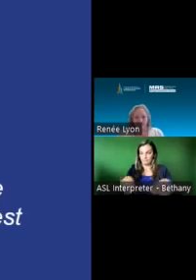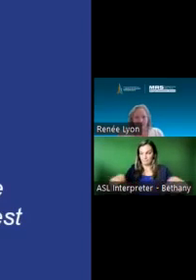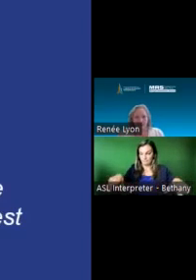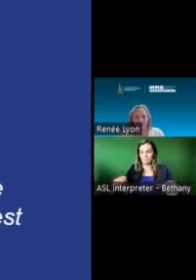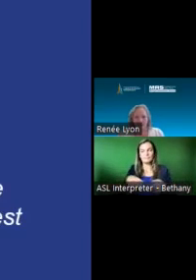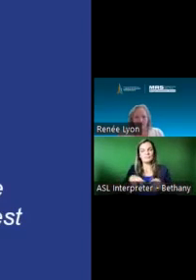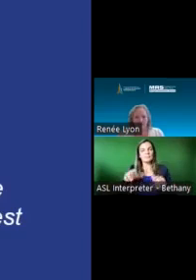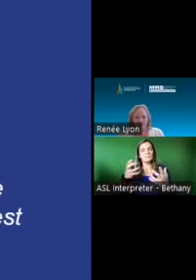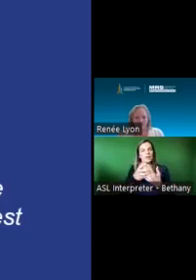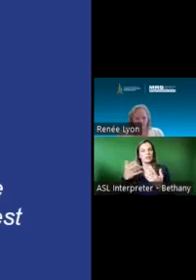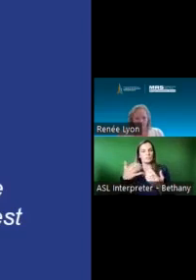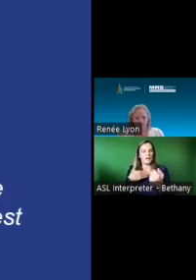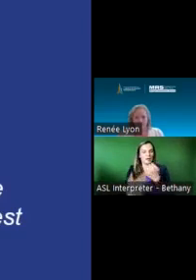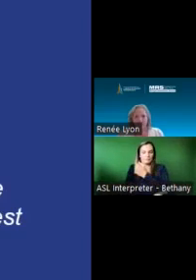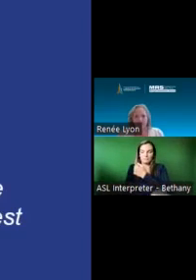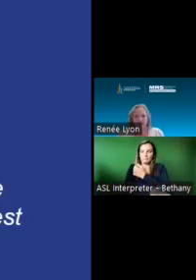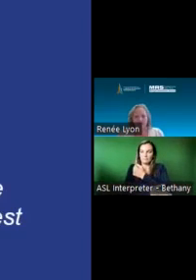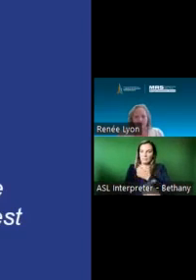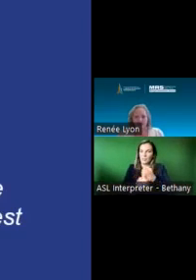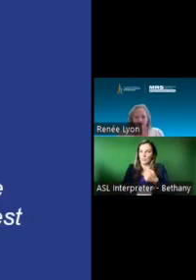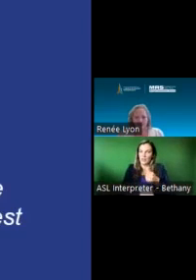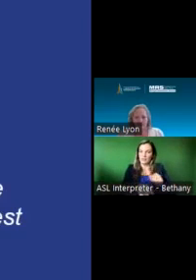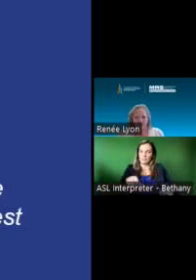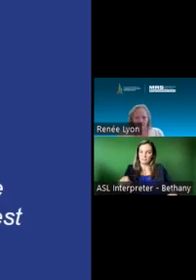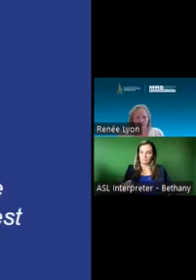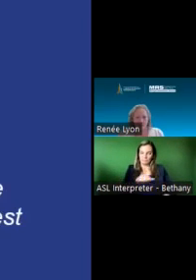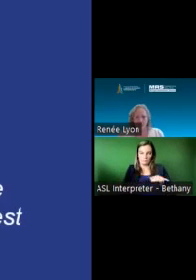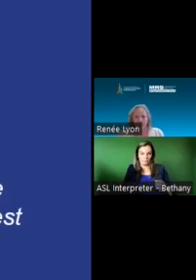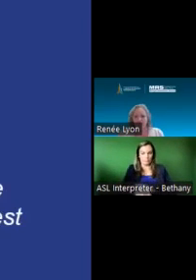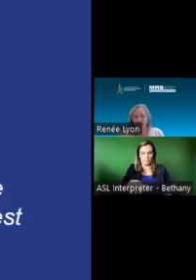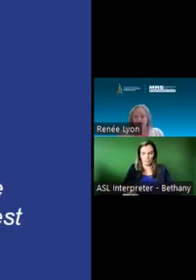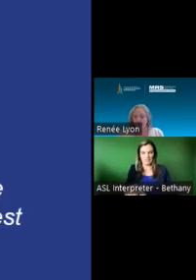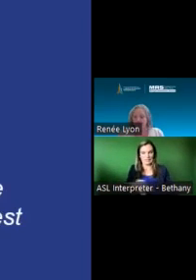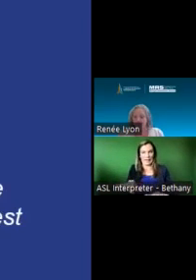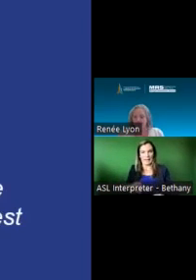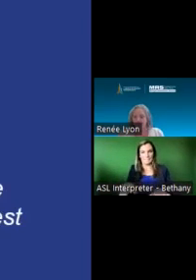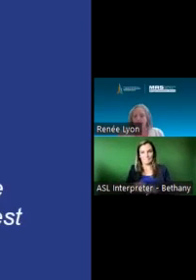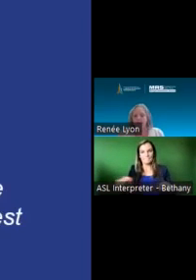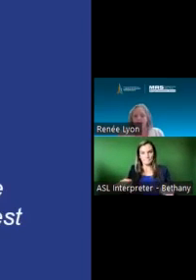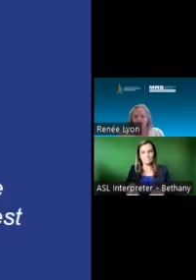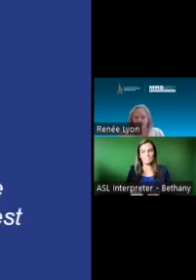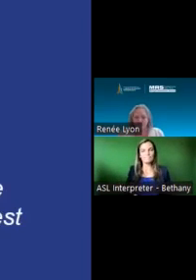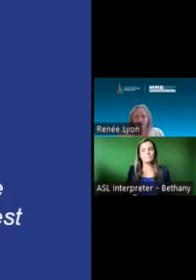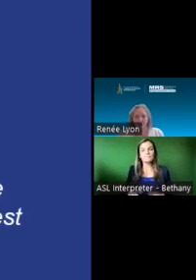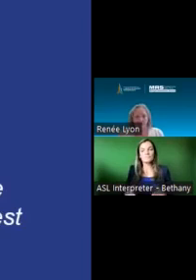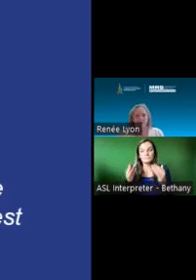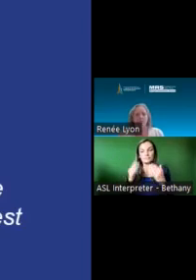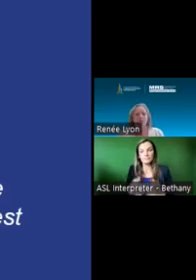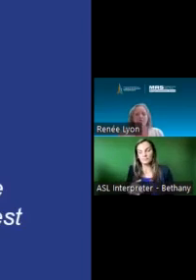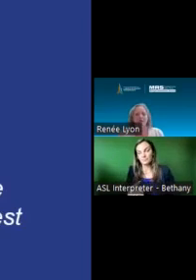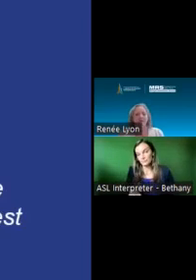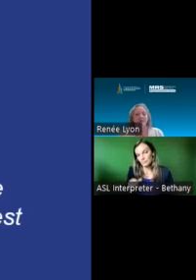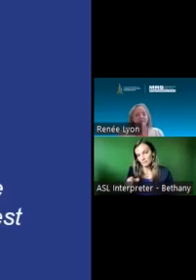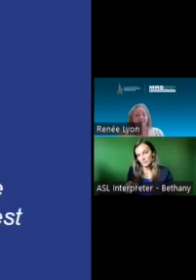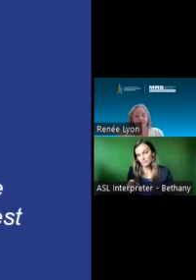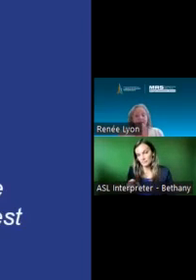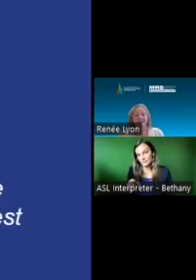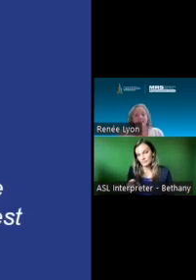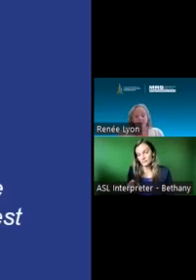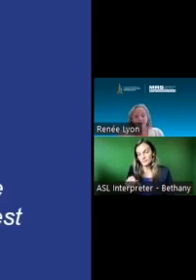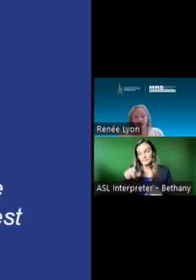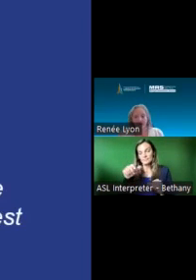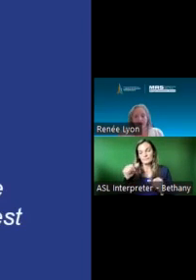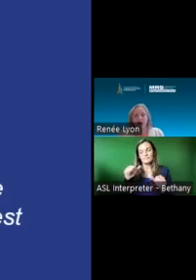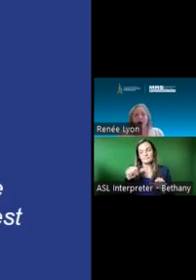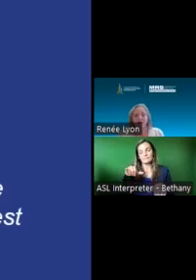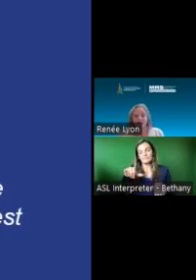level. Number 6 is keyboard feet. Position the keyboard so that the feet in